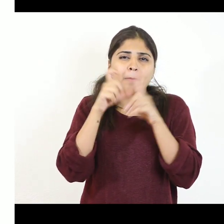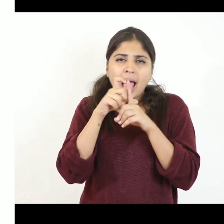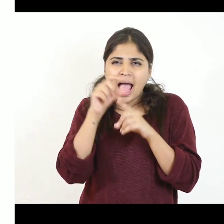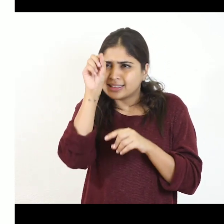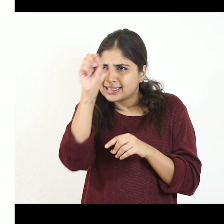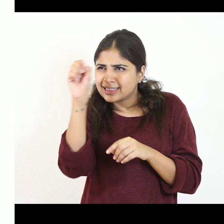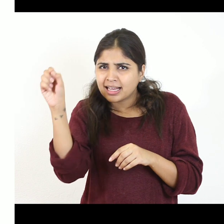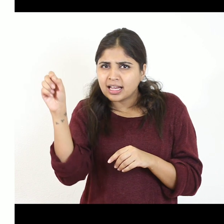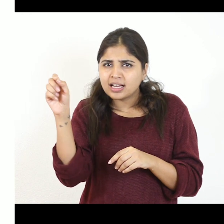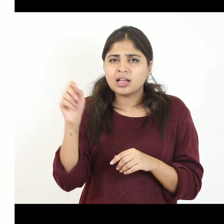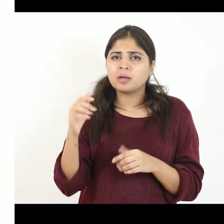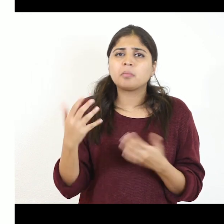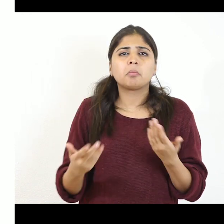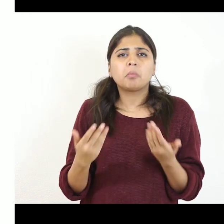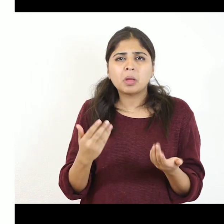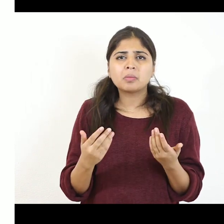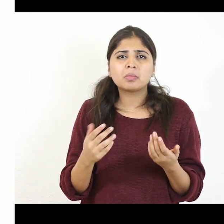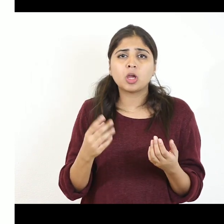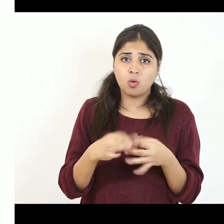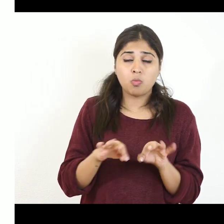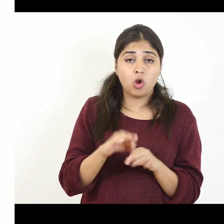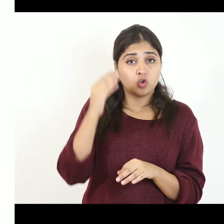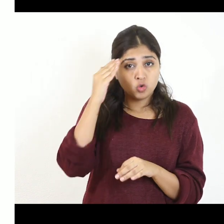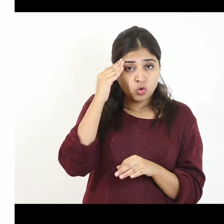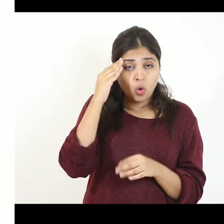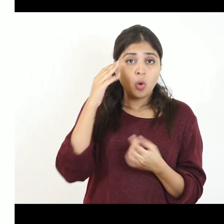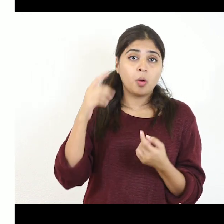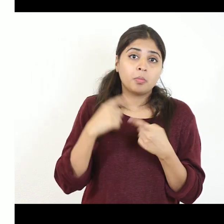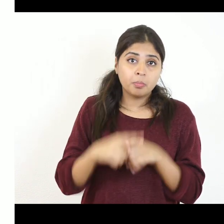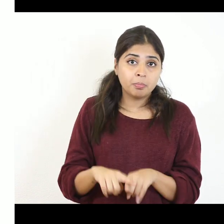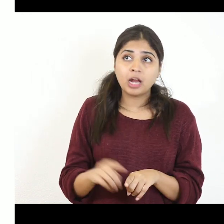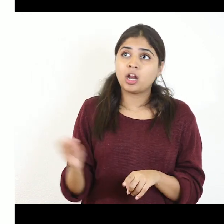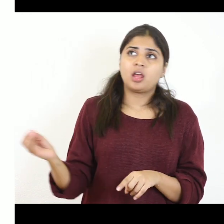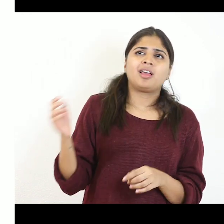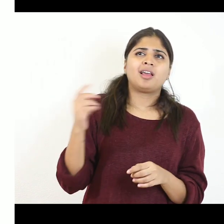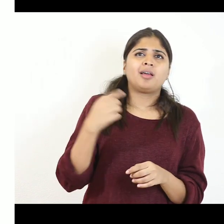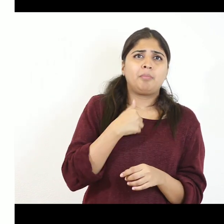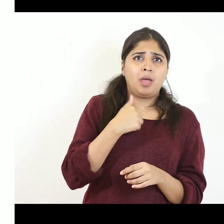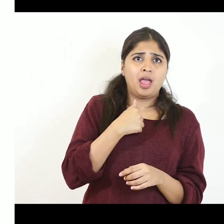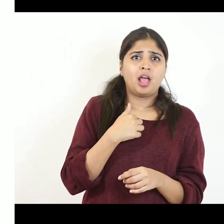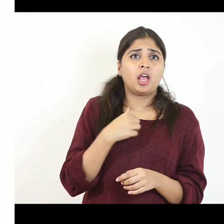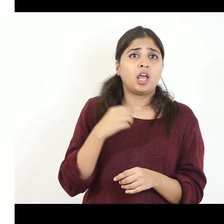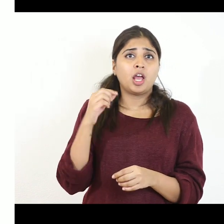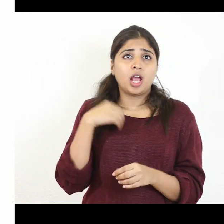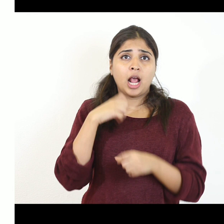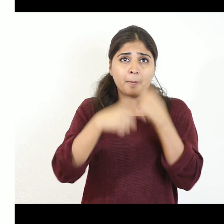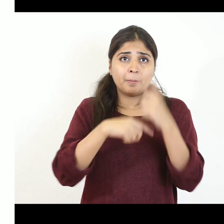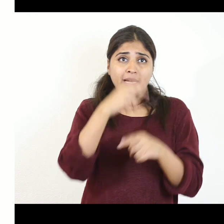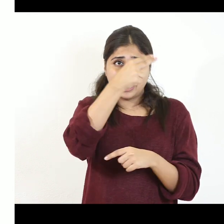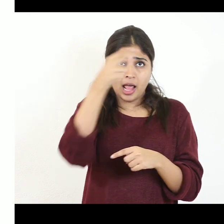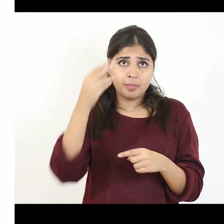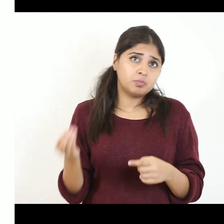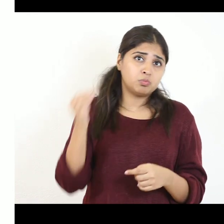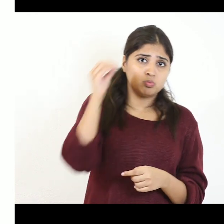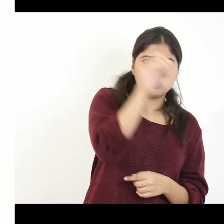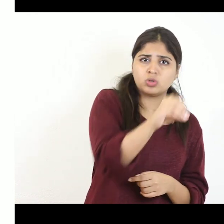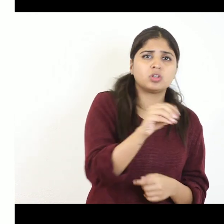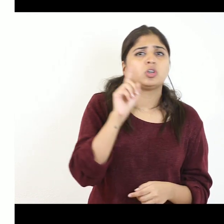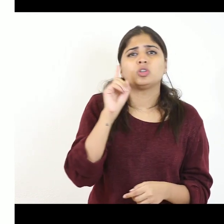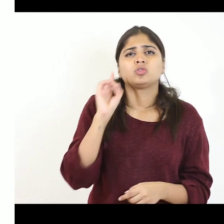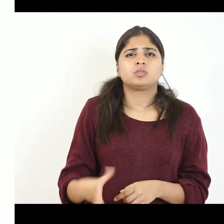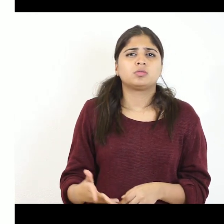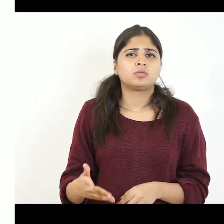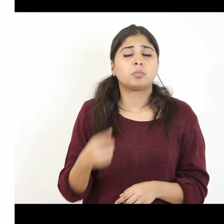to know, but it's not good to put this in the company name, as this will show on the mail to the